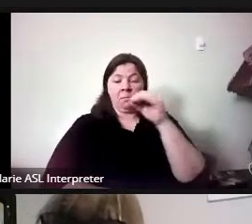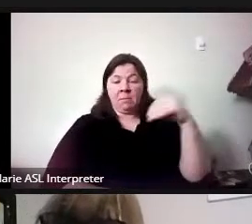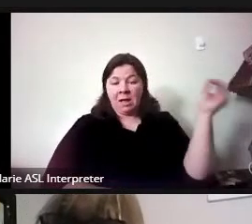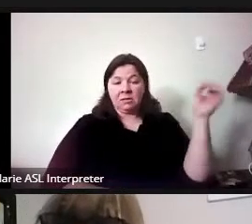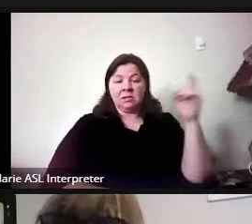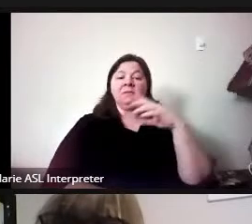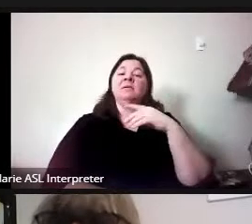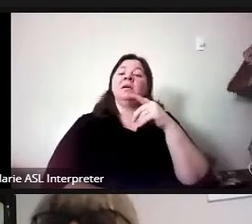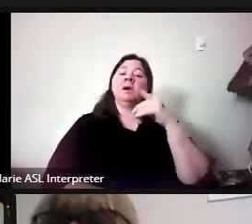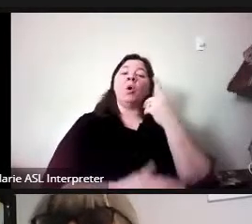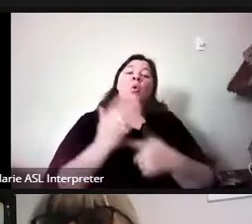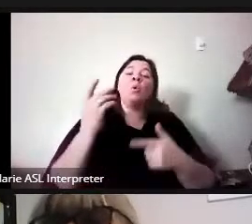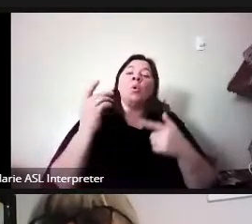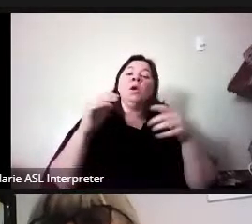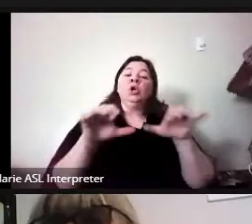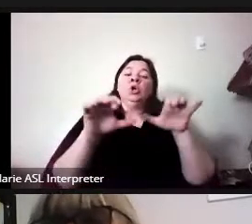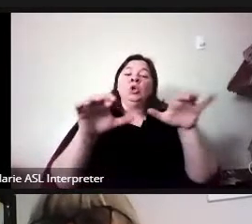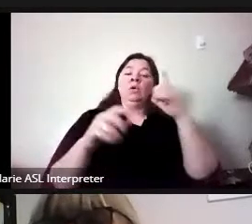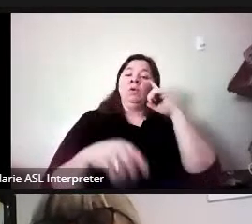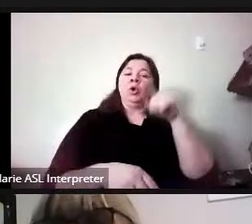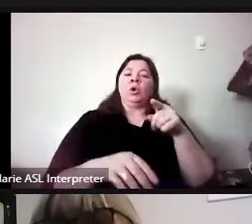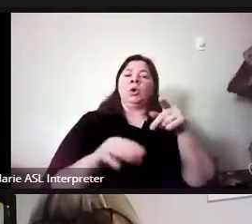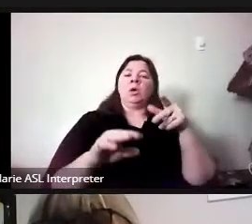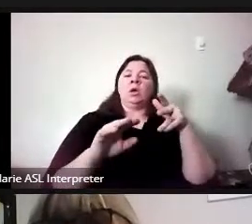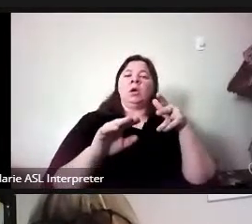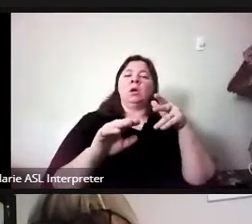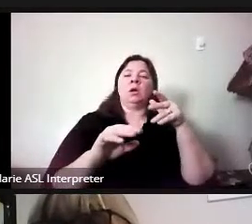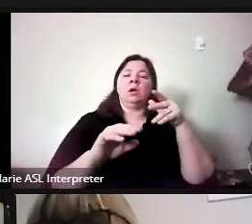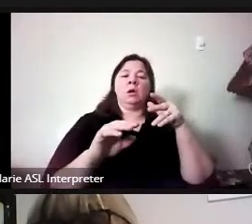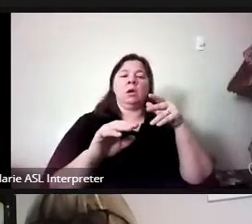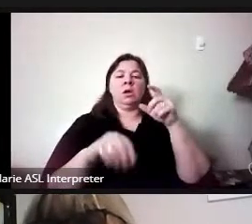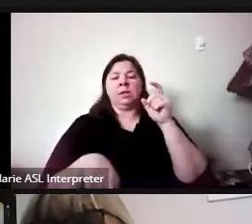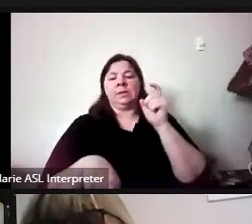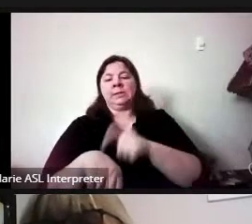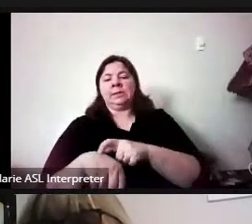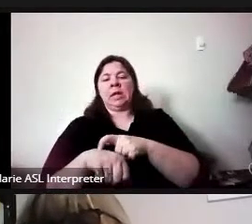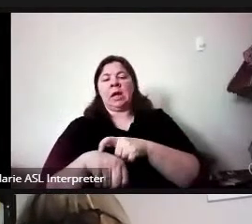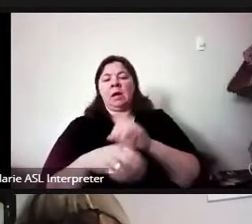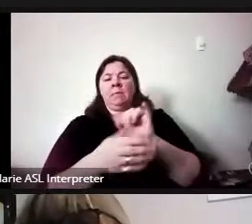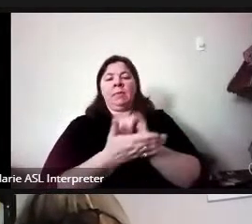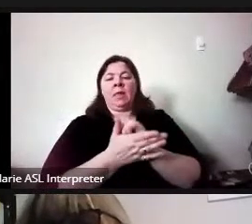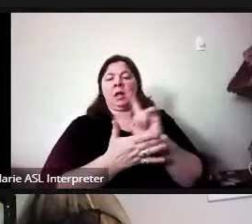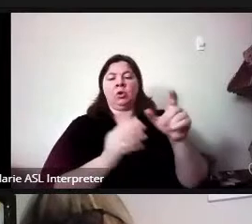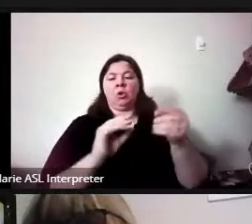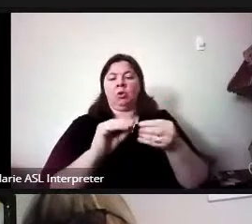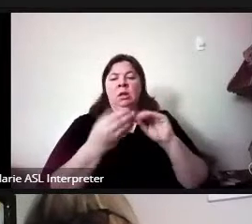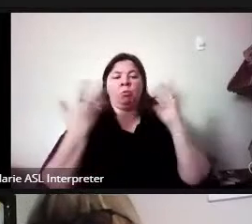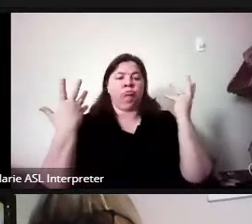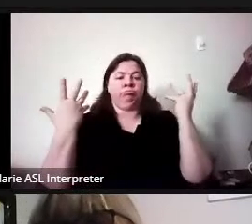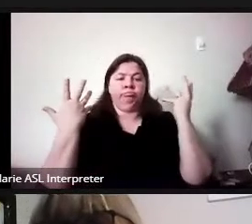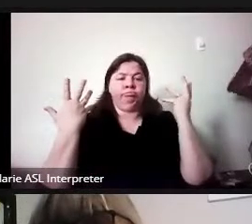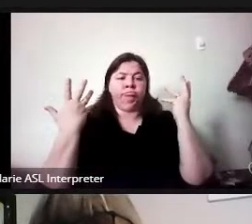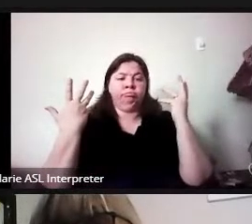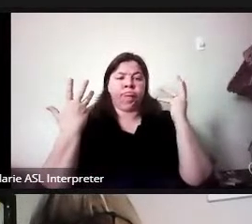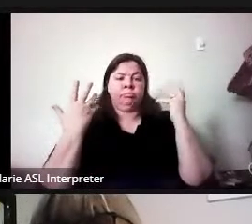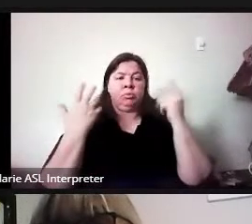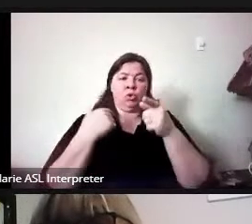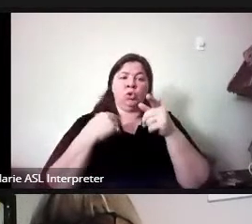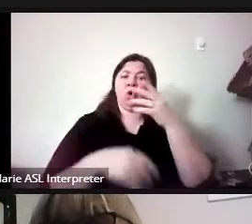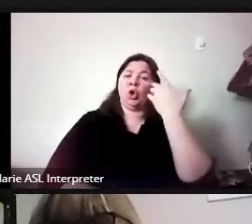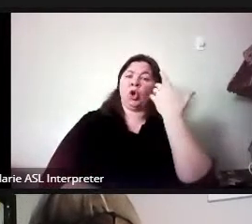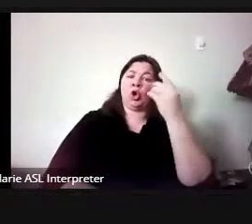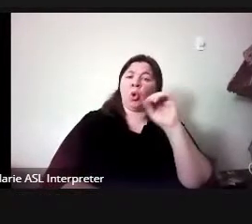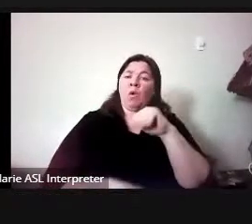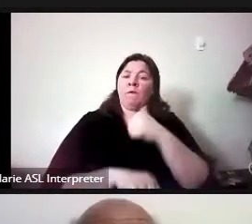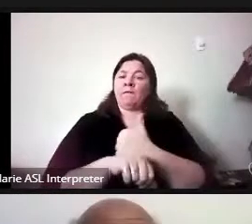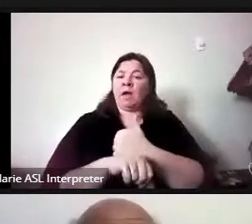say, all it does is cut time frame. That's pretty much all the number does. You are a GoFounder, you